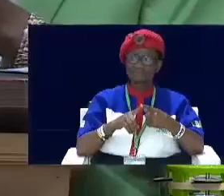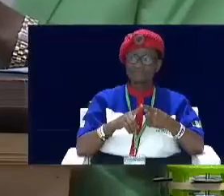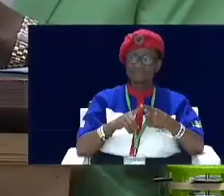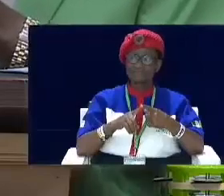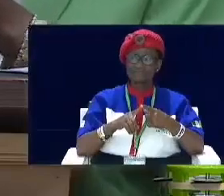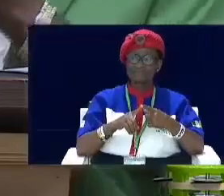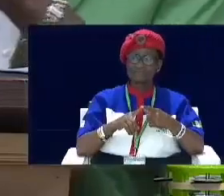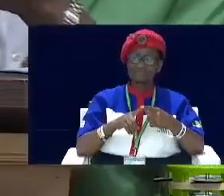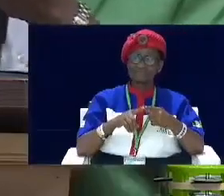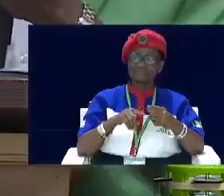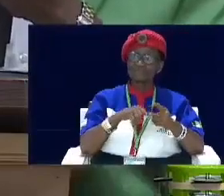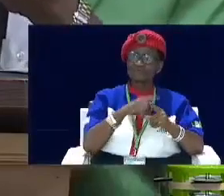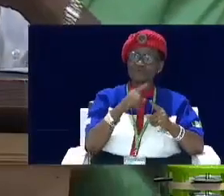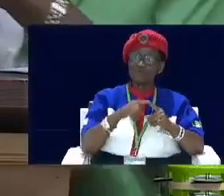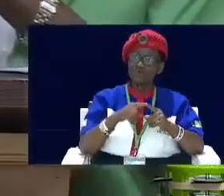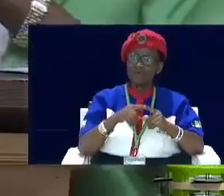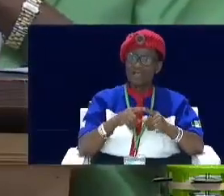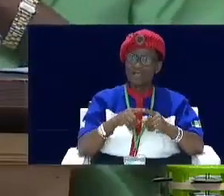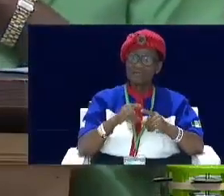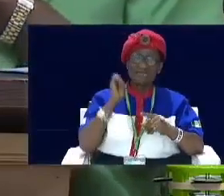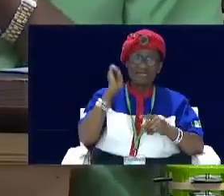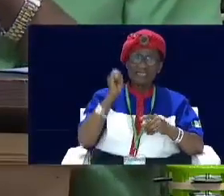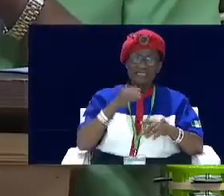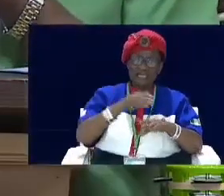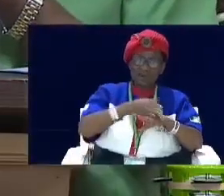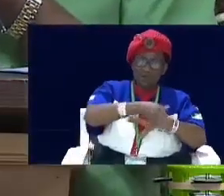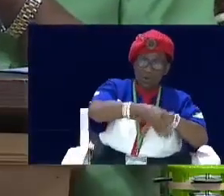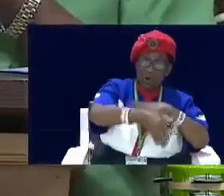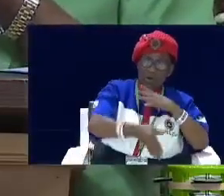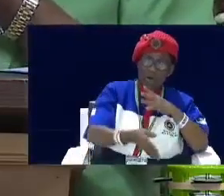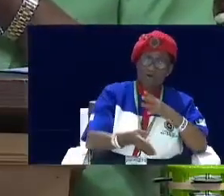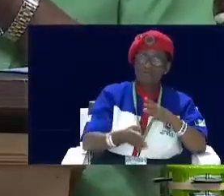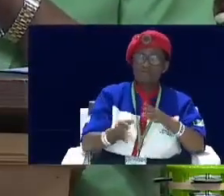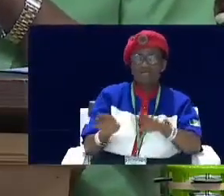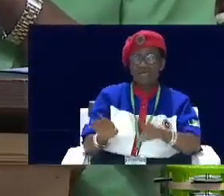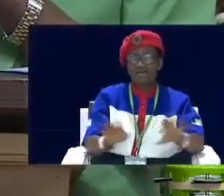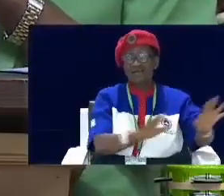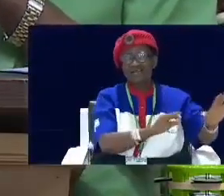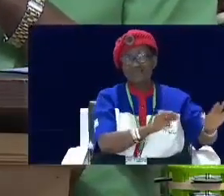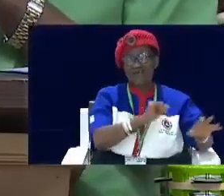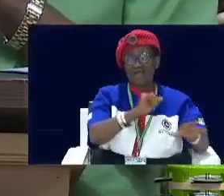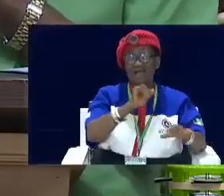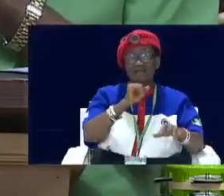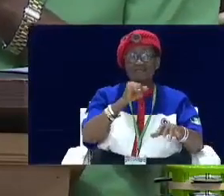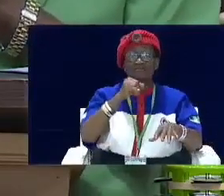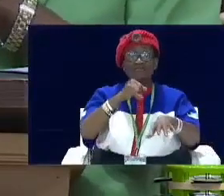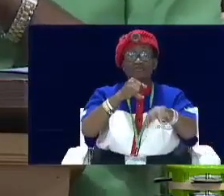when he crossed River Jordan. Nígbà tó wá re odò náà kọjá tán.